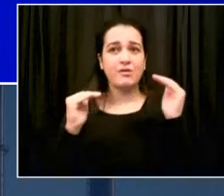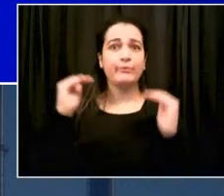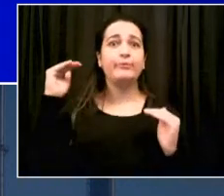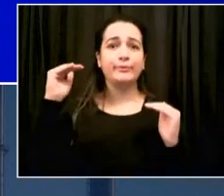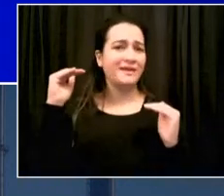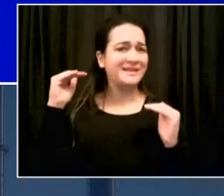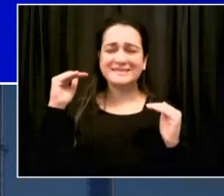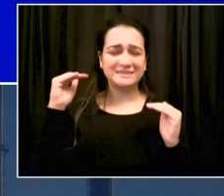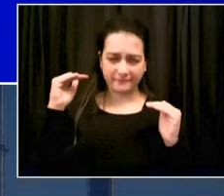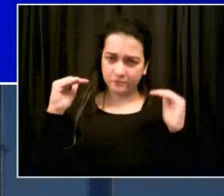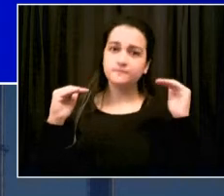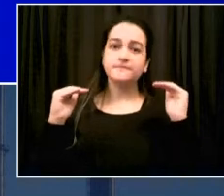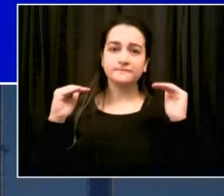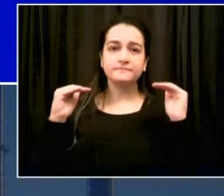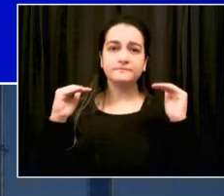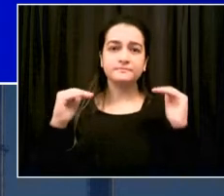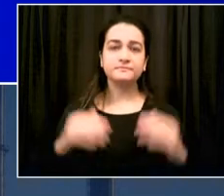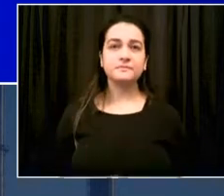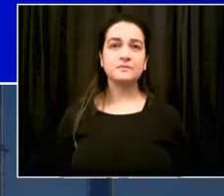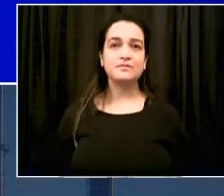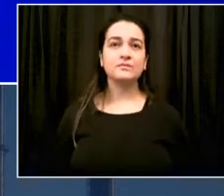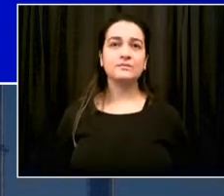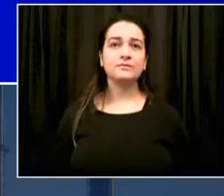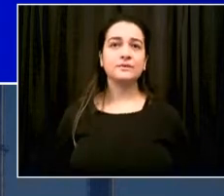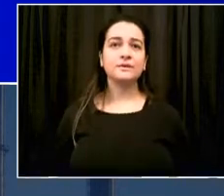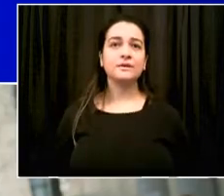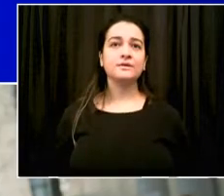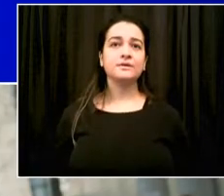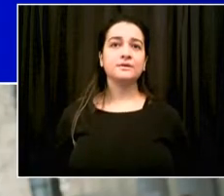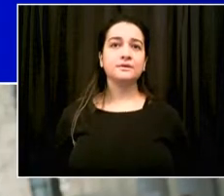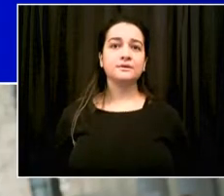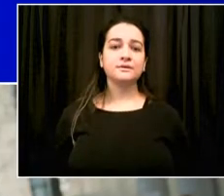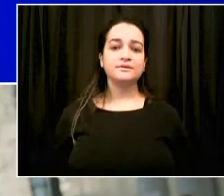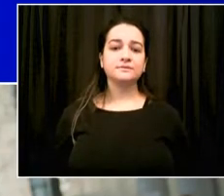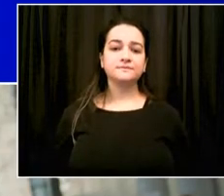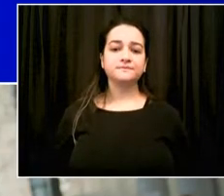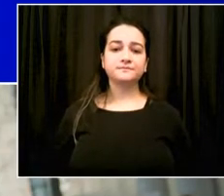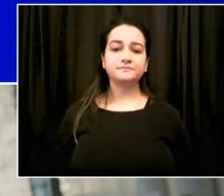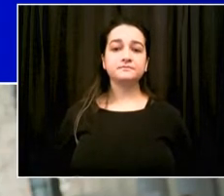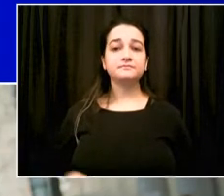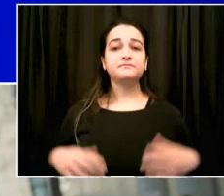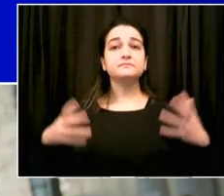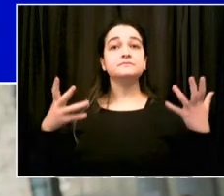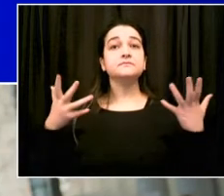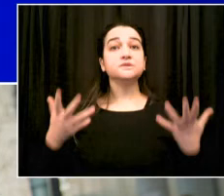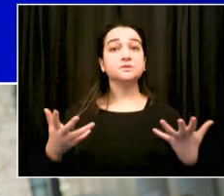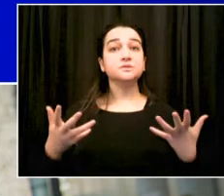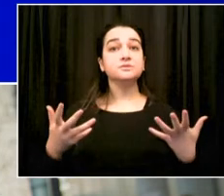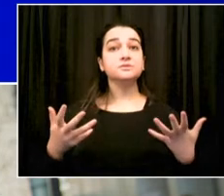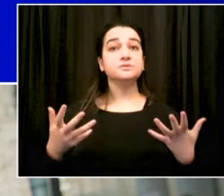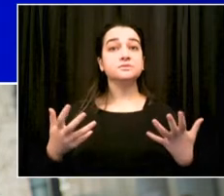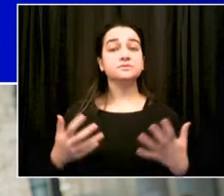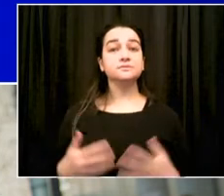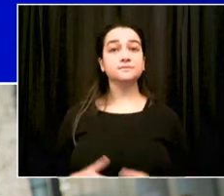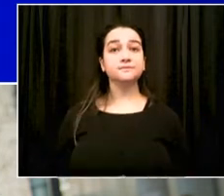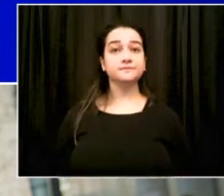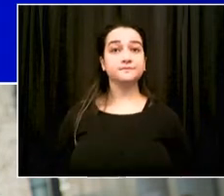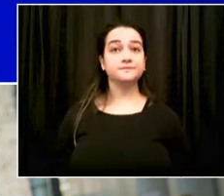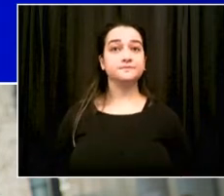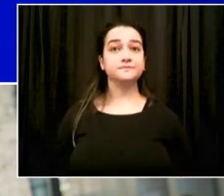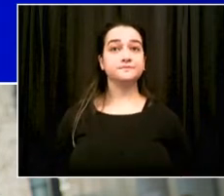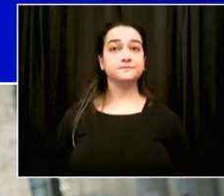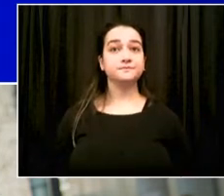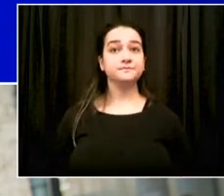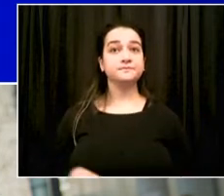going to the grassroots. There's going to be a 90-day public comment period. We want to hear from the public on questions of